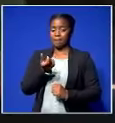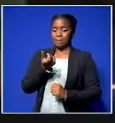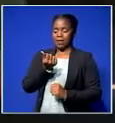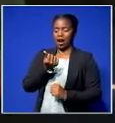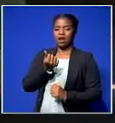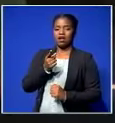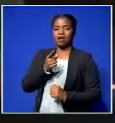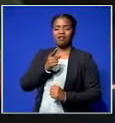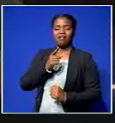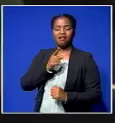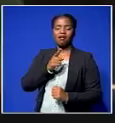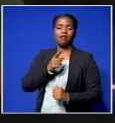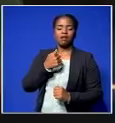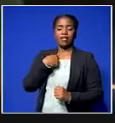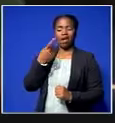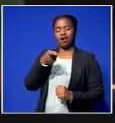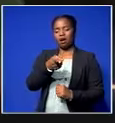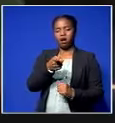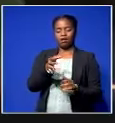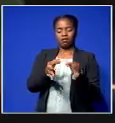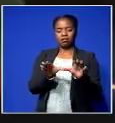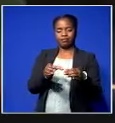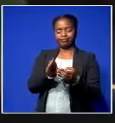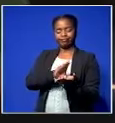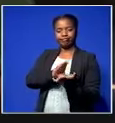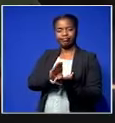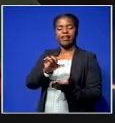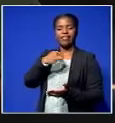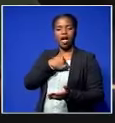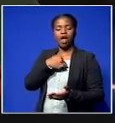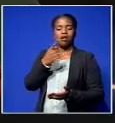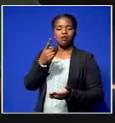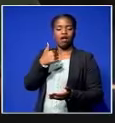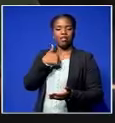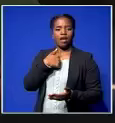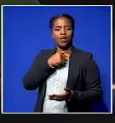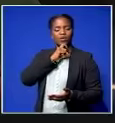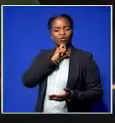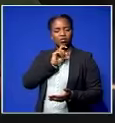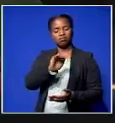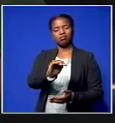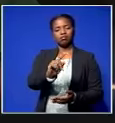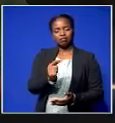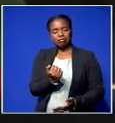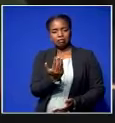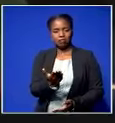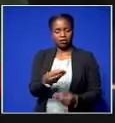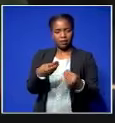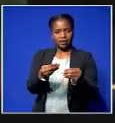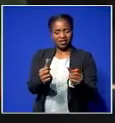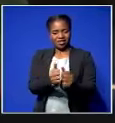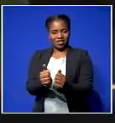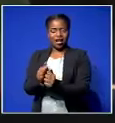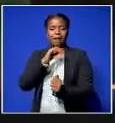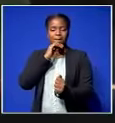to secure special favors or to selfishly manipulate those who are supposed to serve and treat all citizens